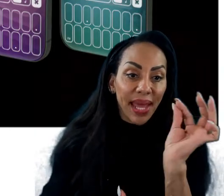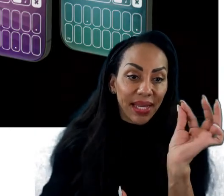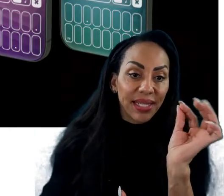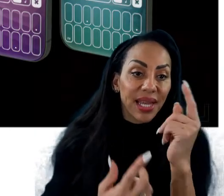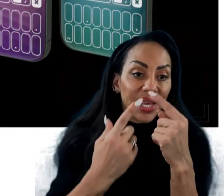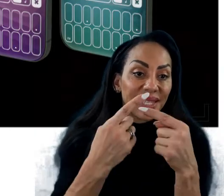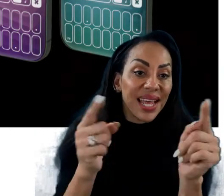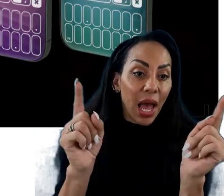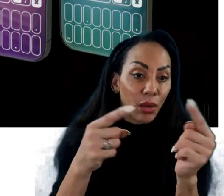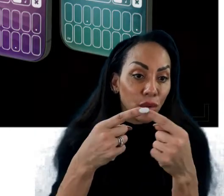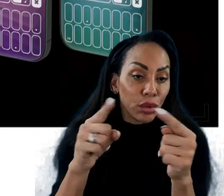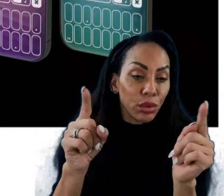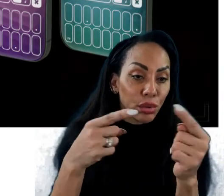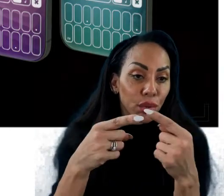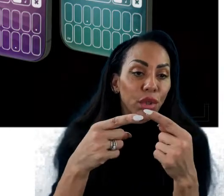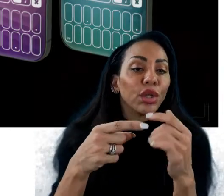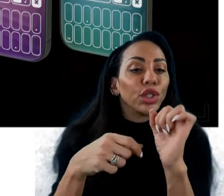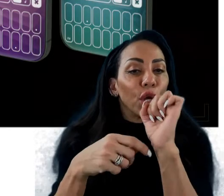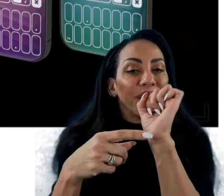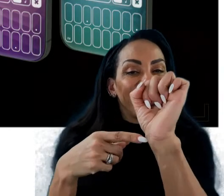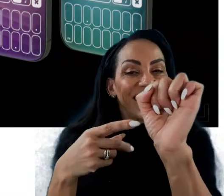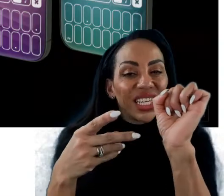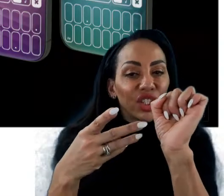that each one has its own character.